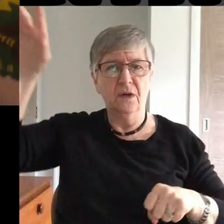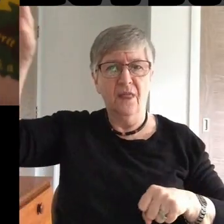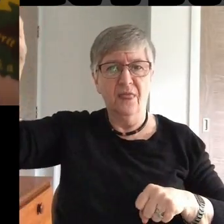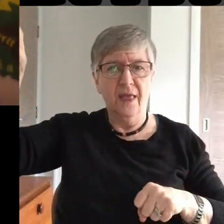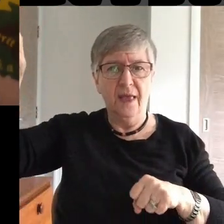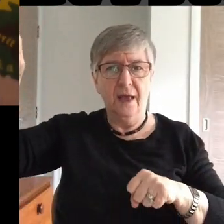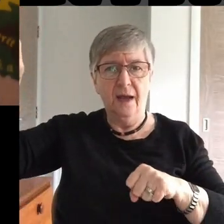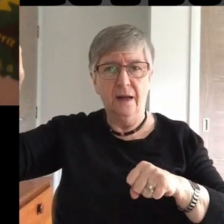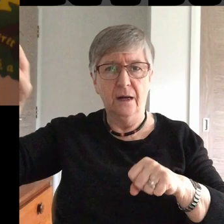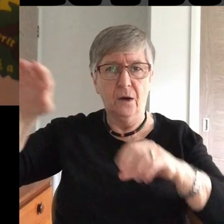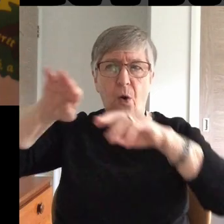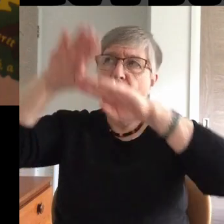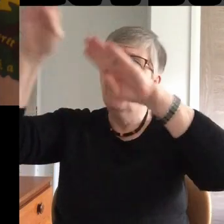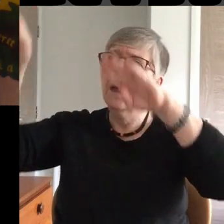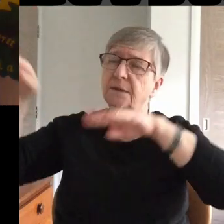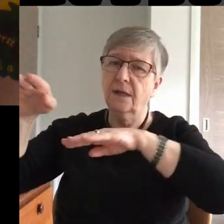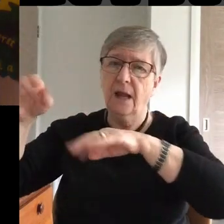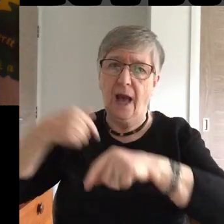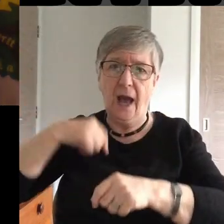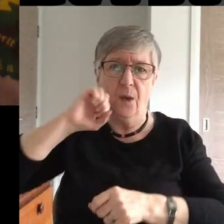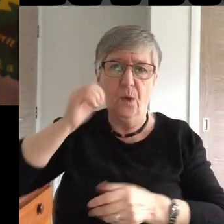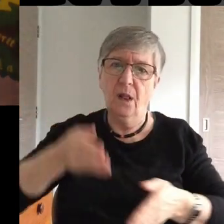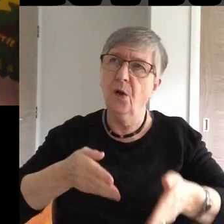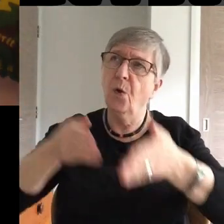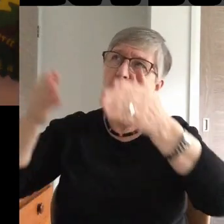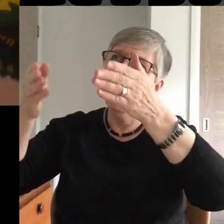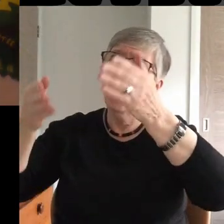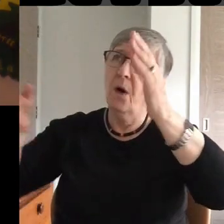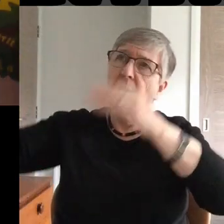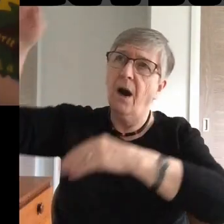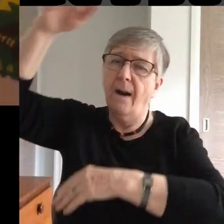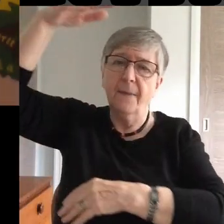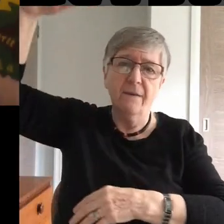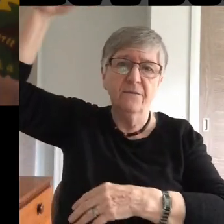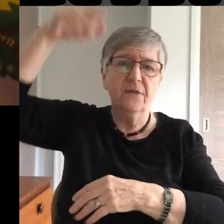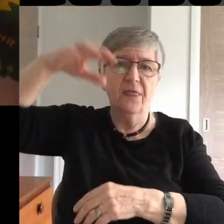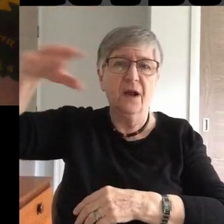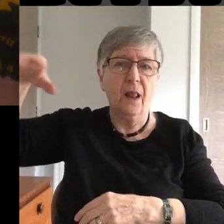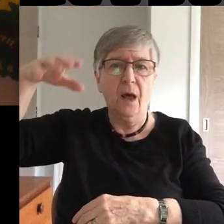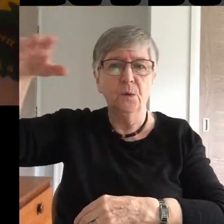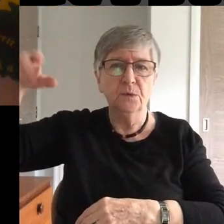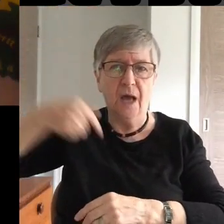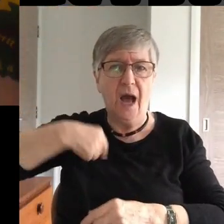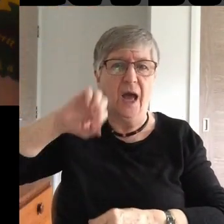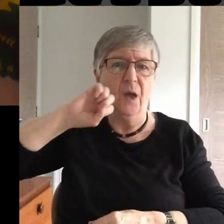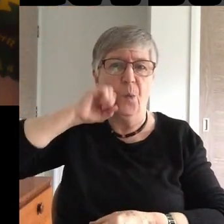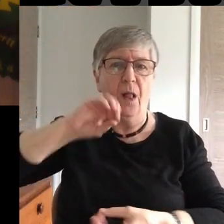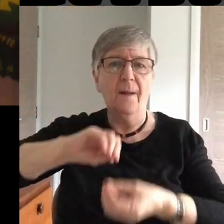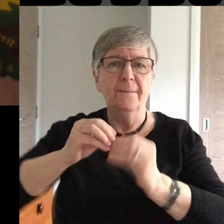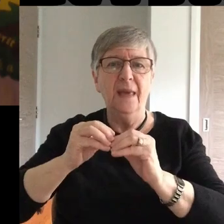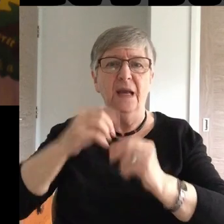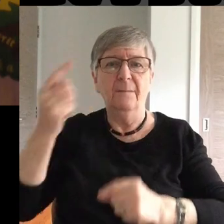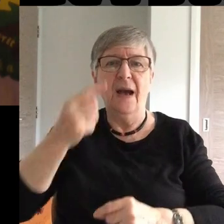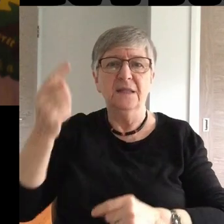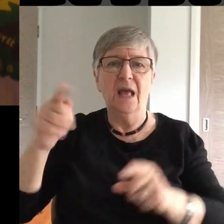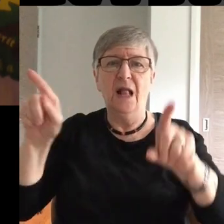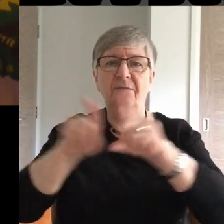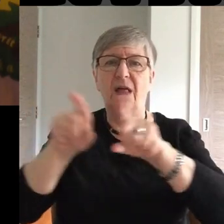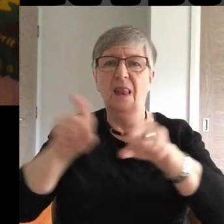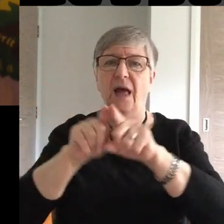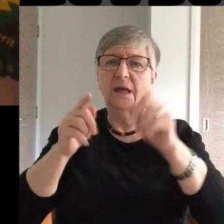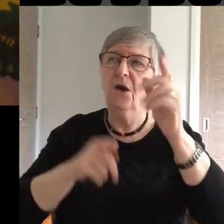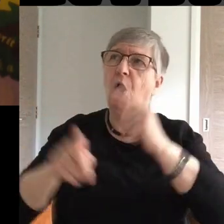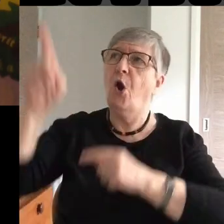I will sit enthroned on the mount of the assembly. I will ascend above the tops of the clouds. I will make myself like the